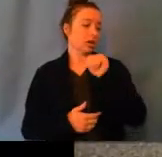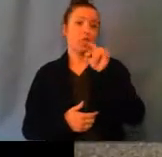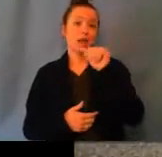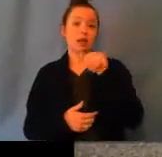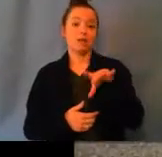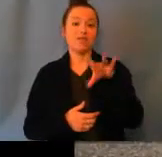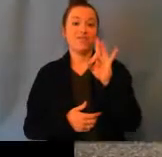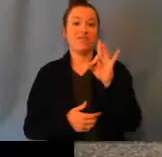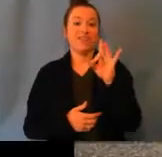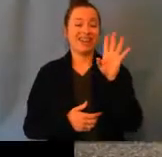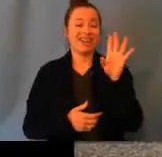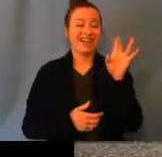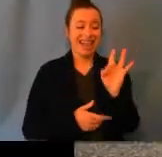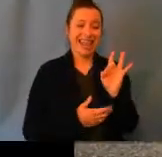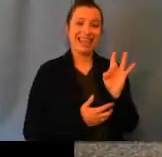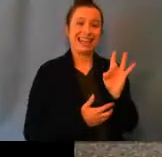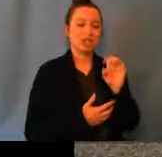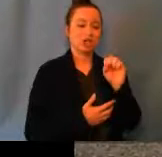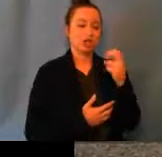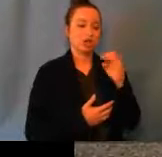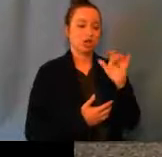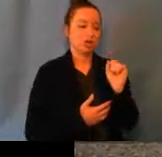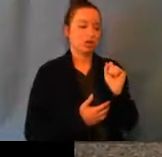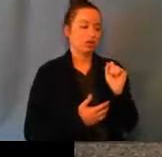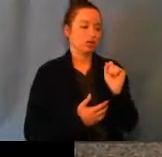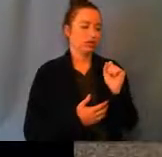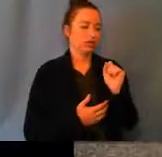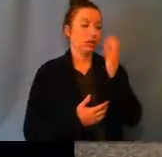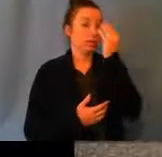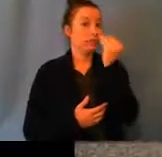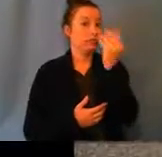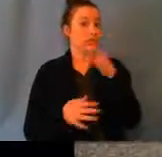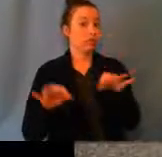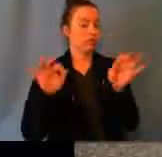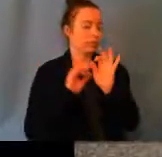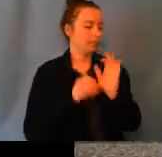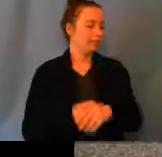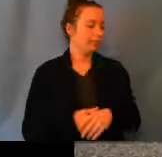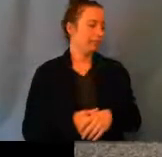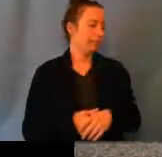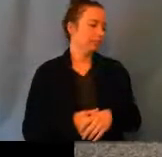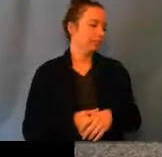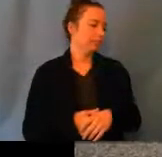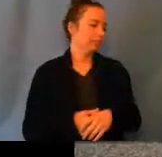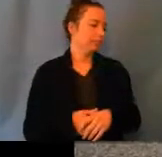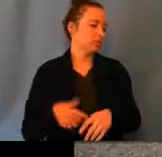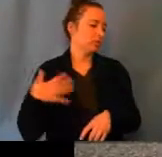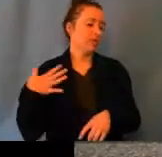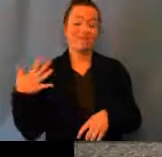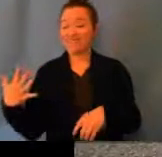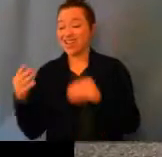8 seashells at the beach this morning. I'm going to underline that information because it's important. She found